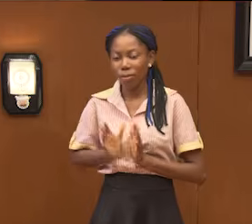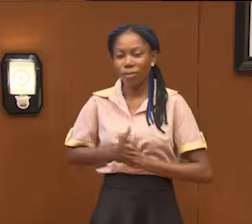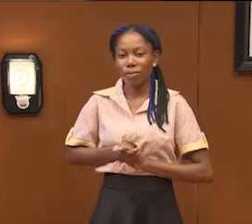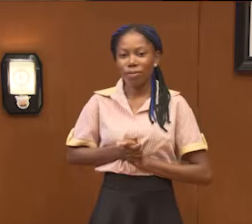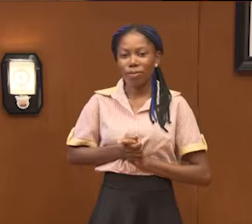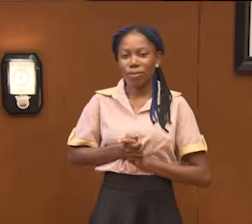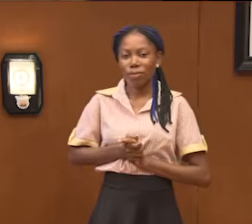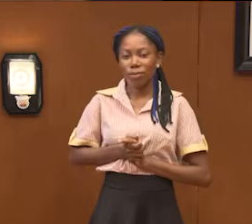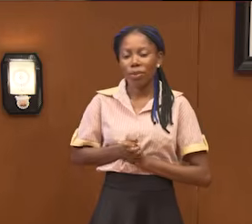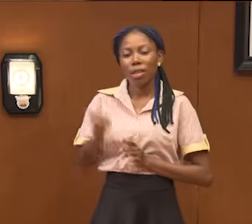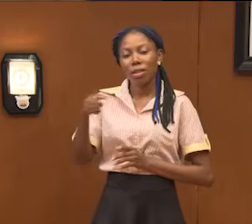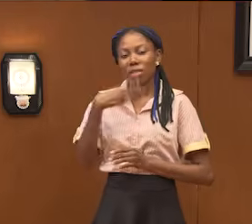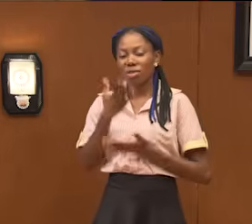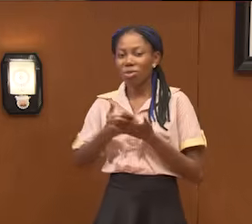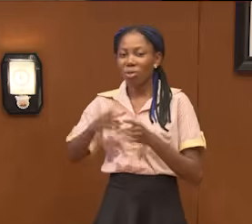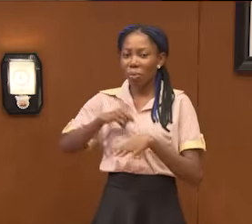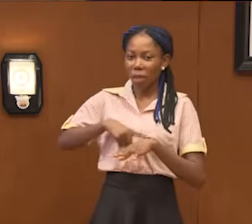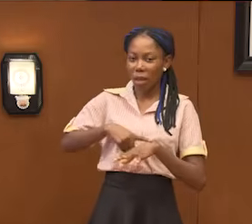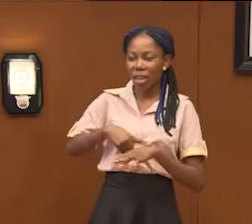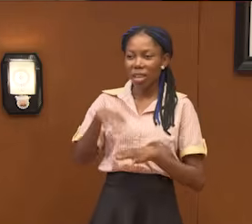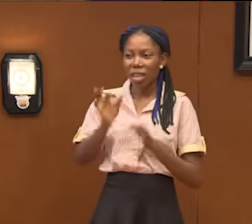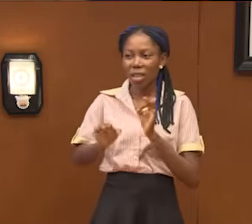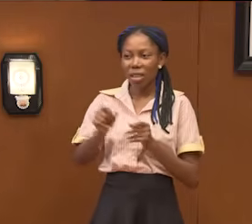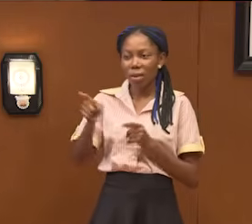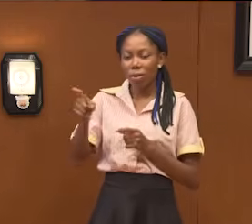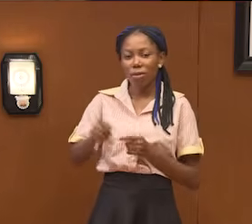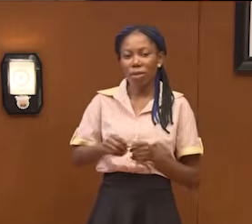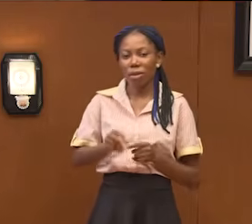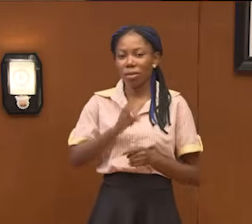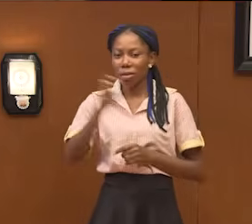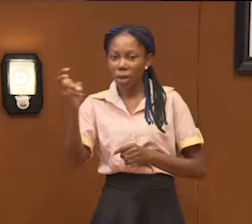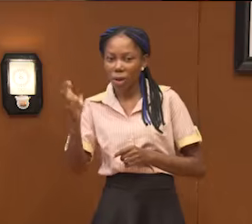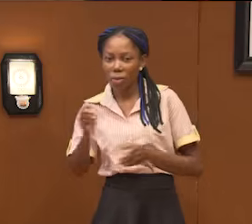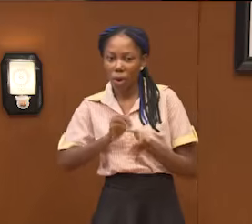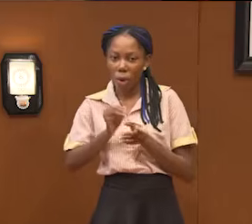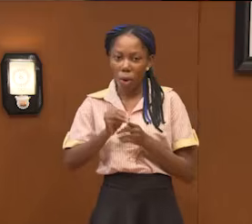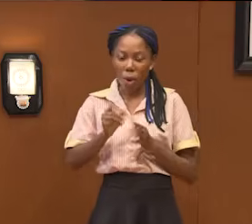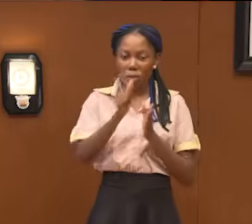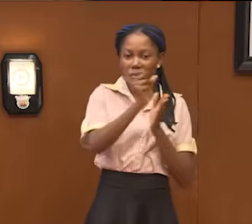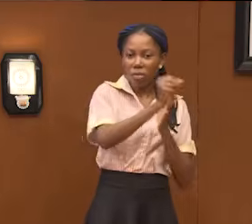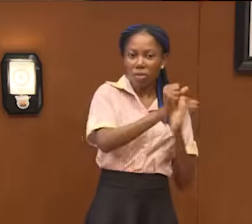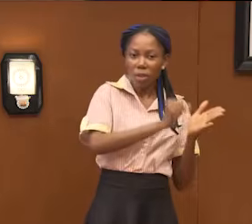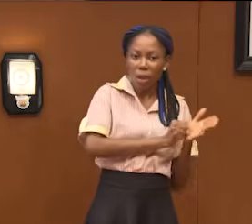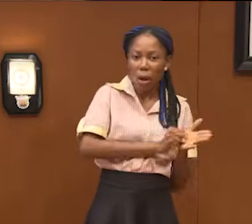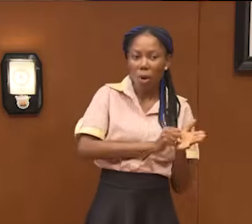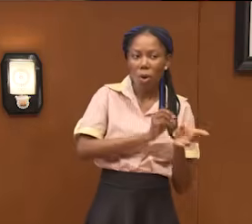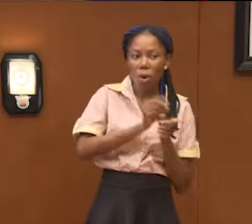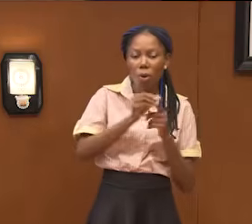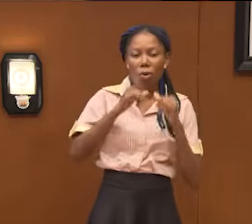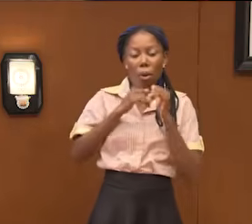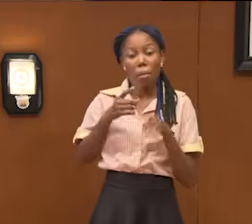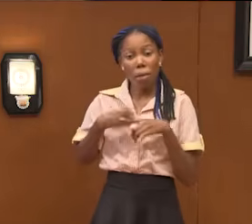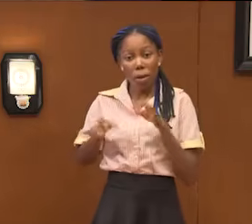ahead. So at times, I might not be there because interstate bus. I might be passenger, I might not travel in a week at times. But